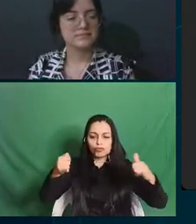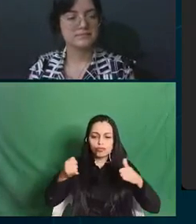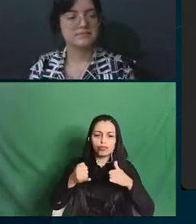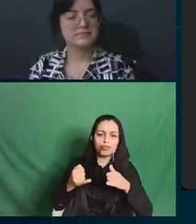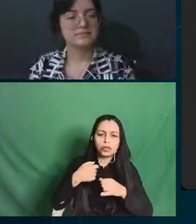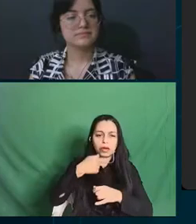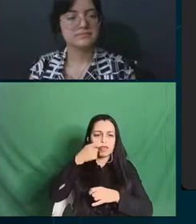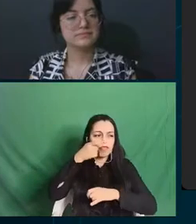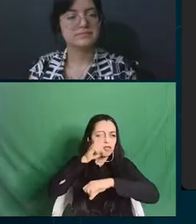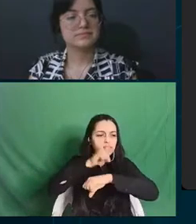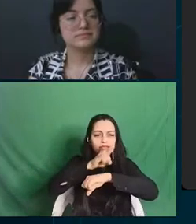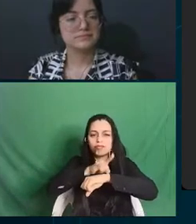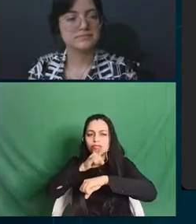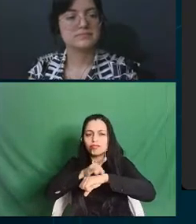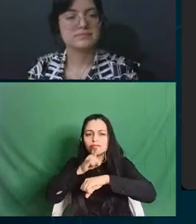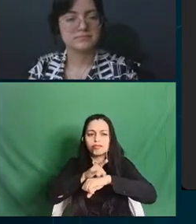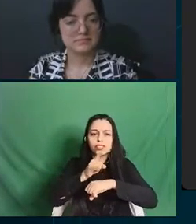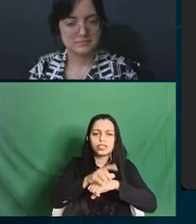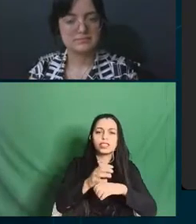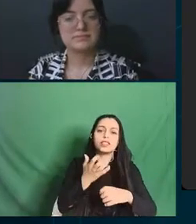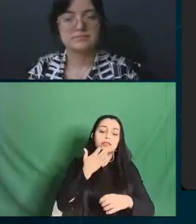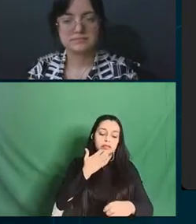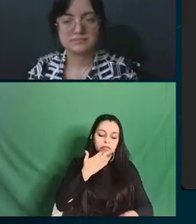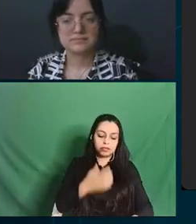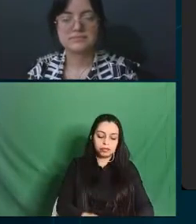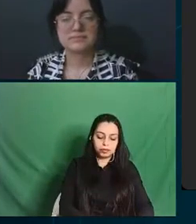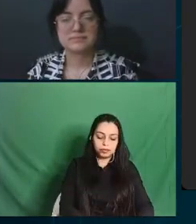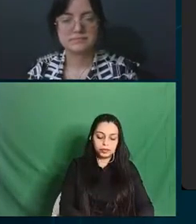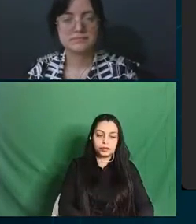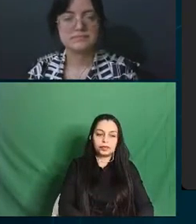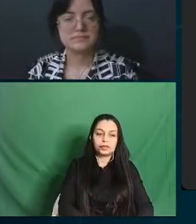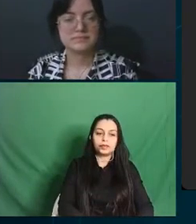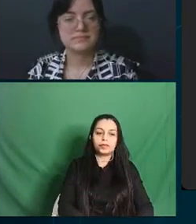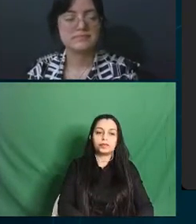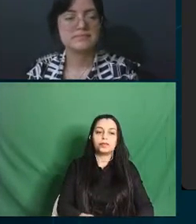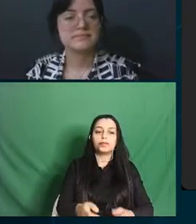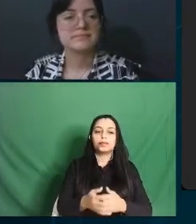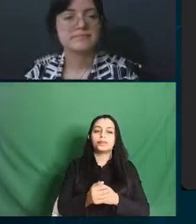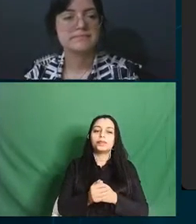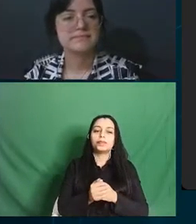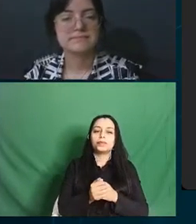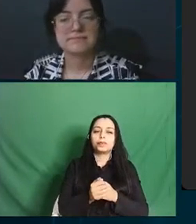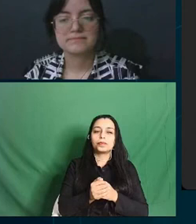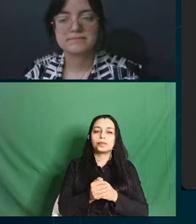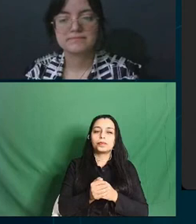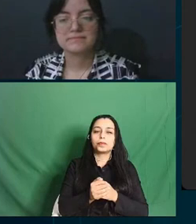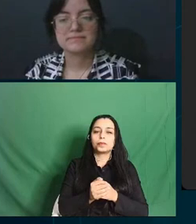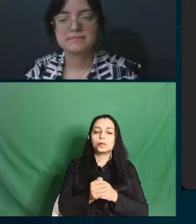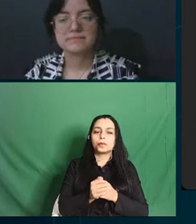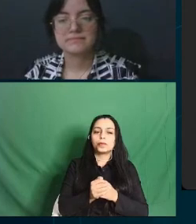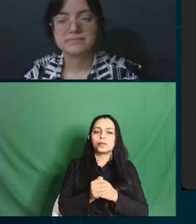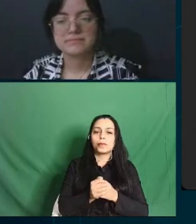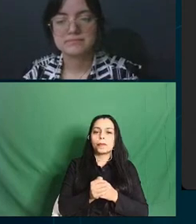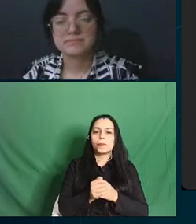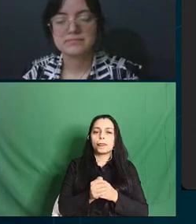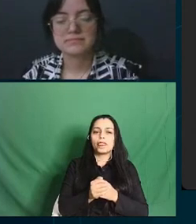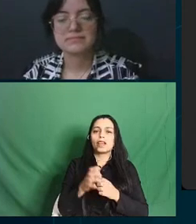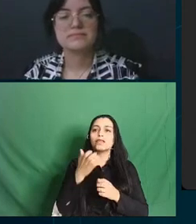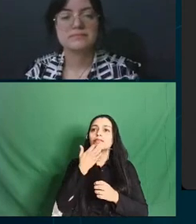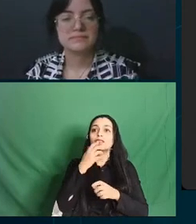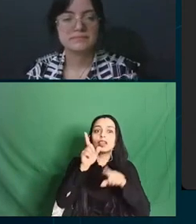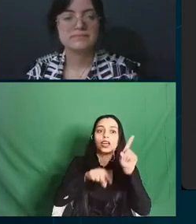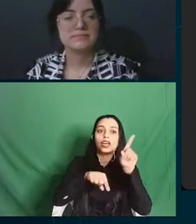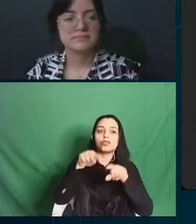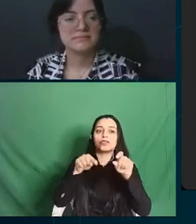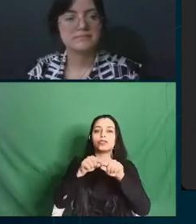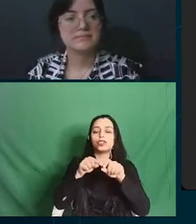at over 100 miles an hour, right? And that some can do it over 130, right? And being able to judge where the ball